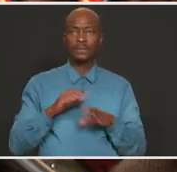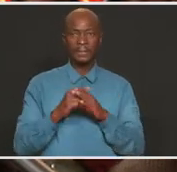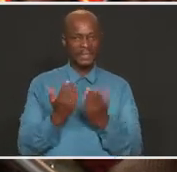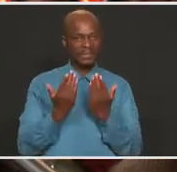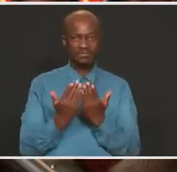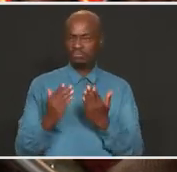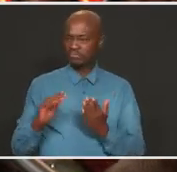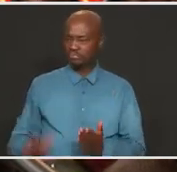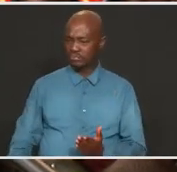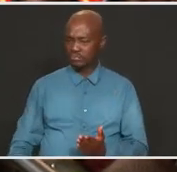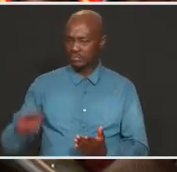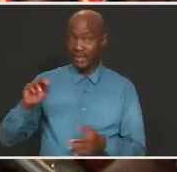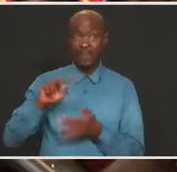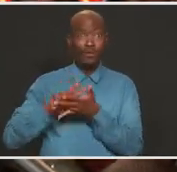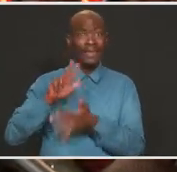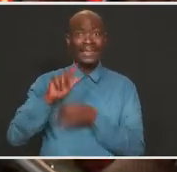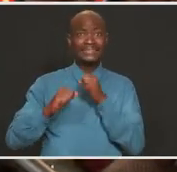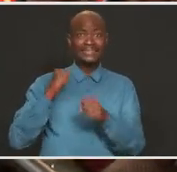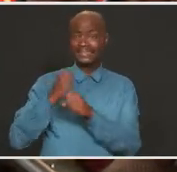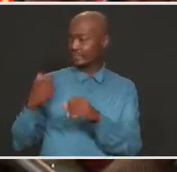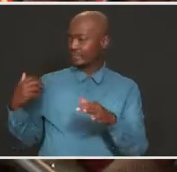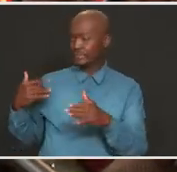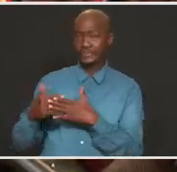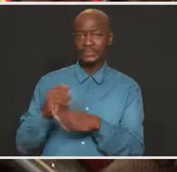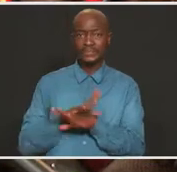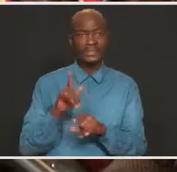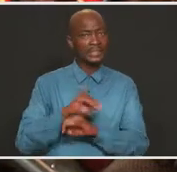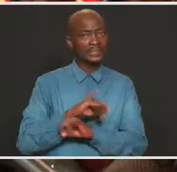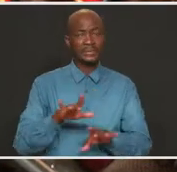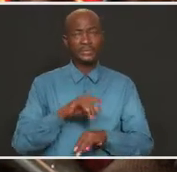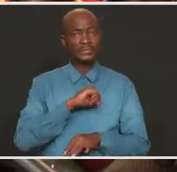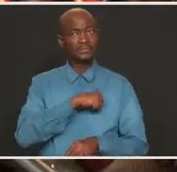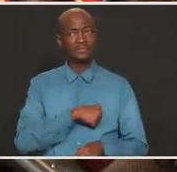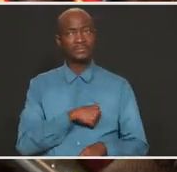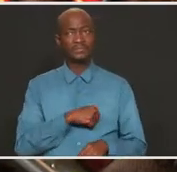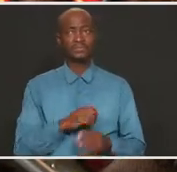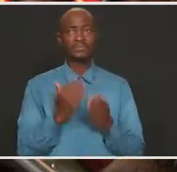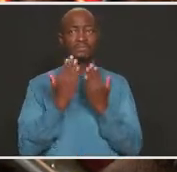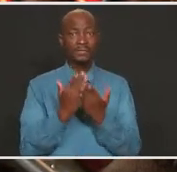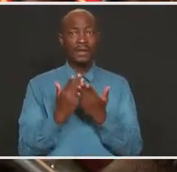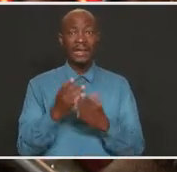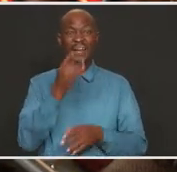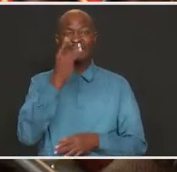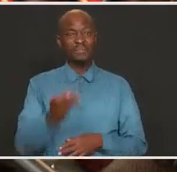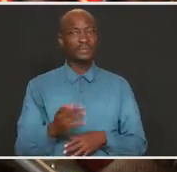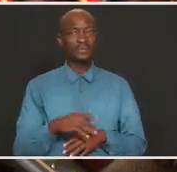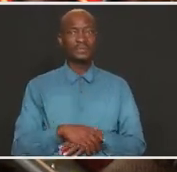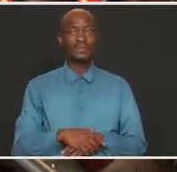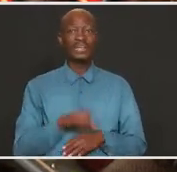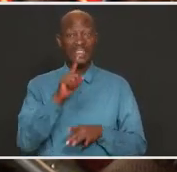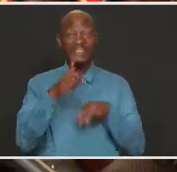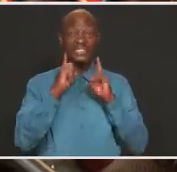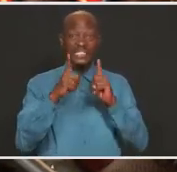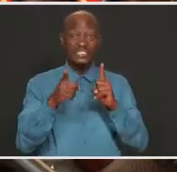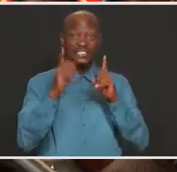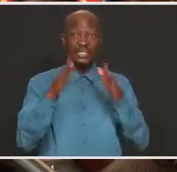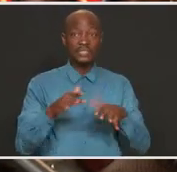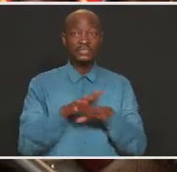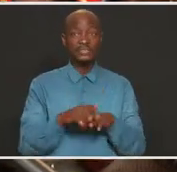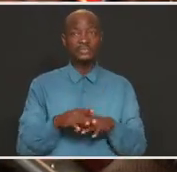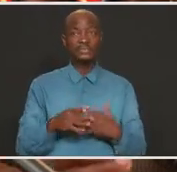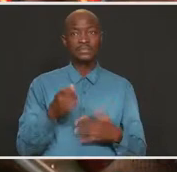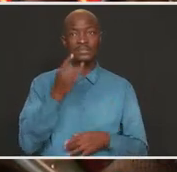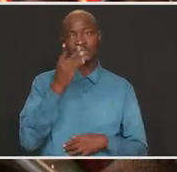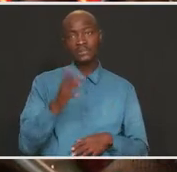for 18 years 18 years even the teachers bus too